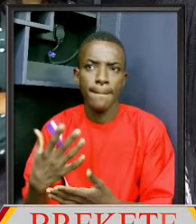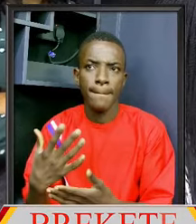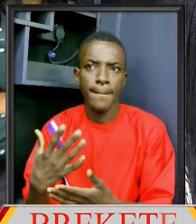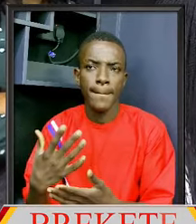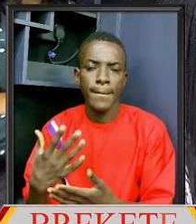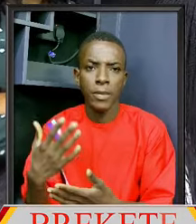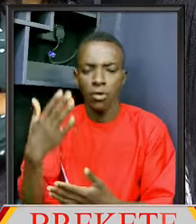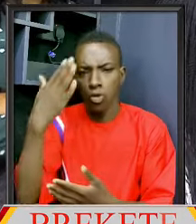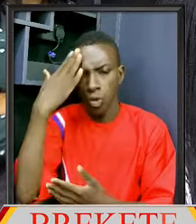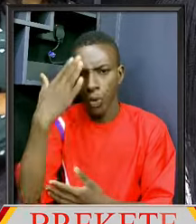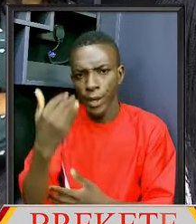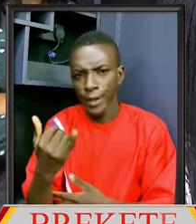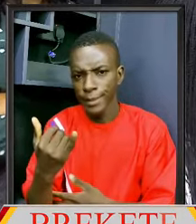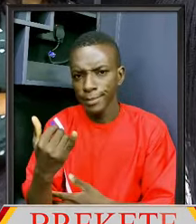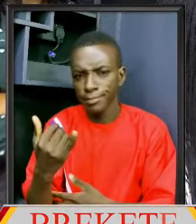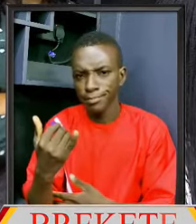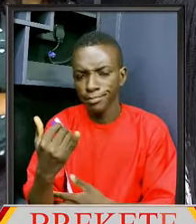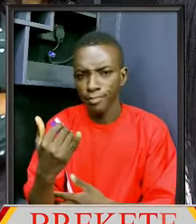You know why?